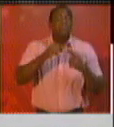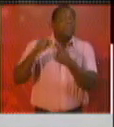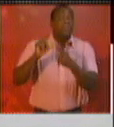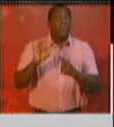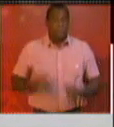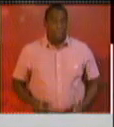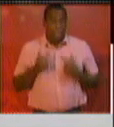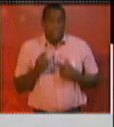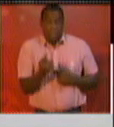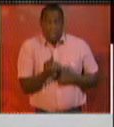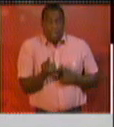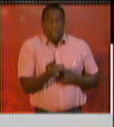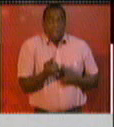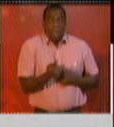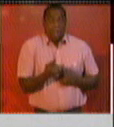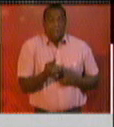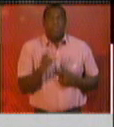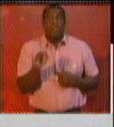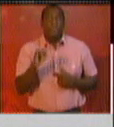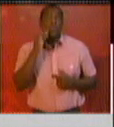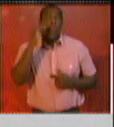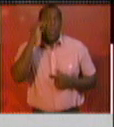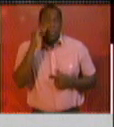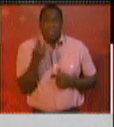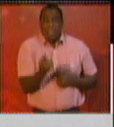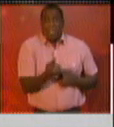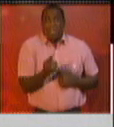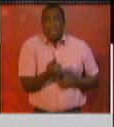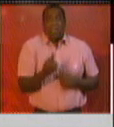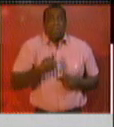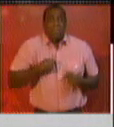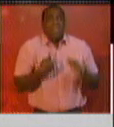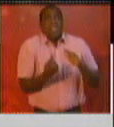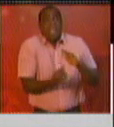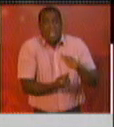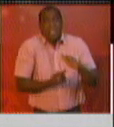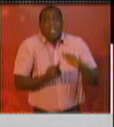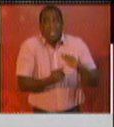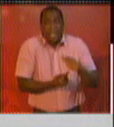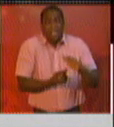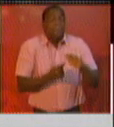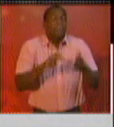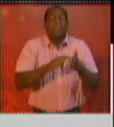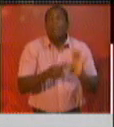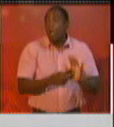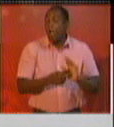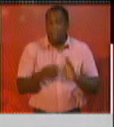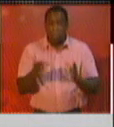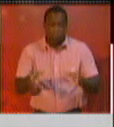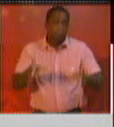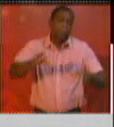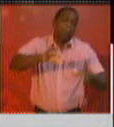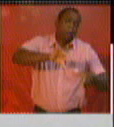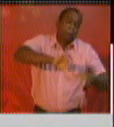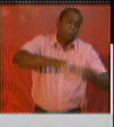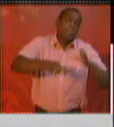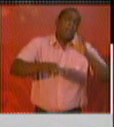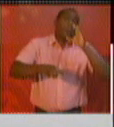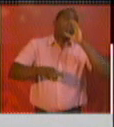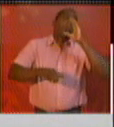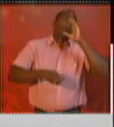and should not be used as a coping strategy to deal with stress. Healthier coping mechanisms may